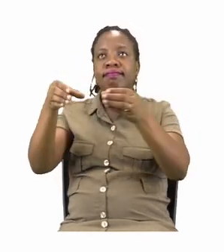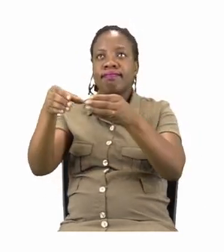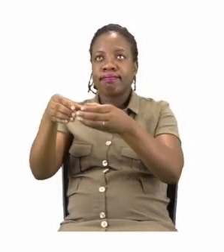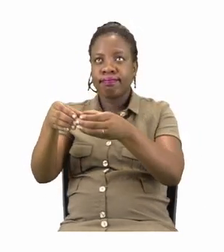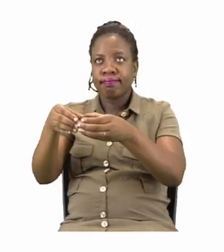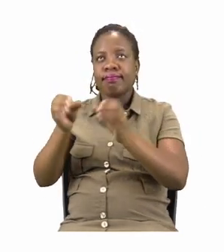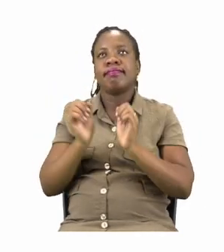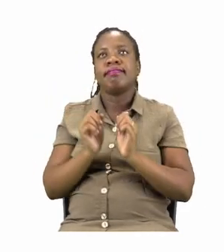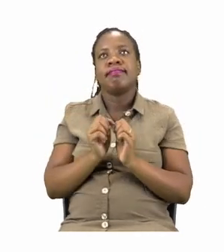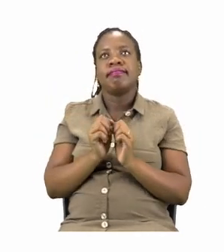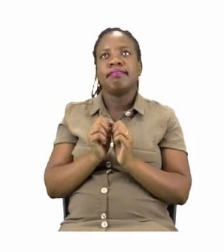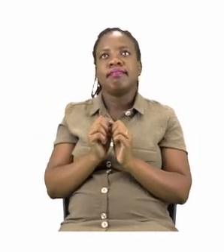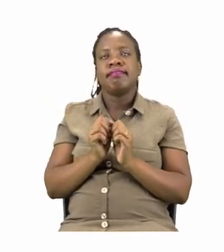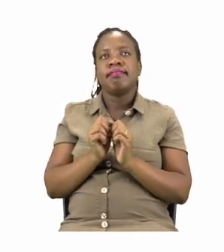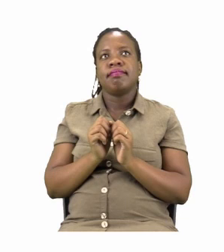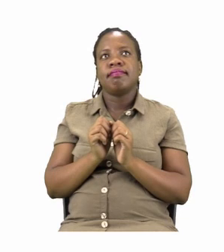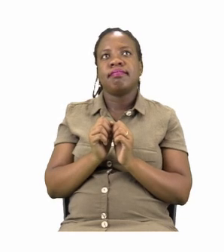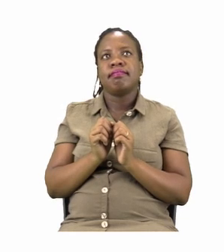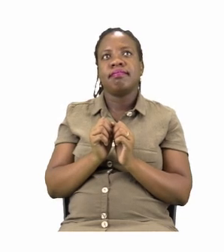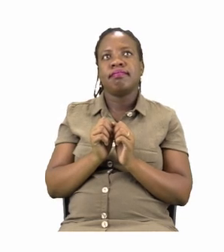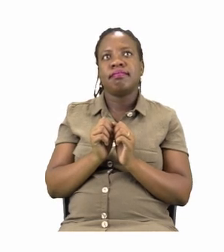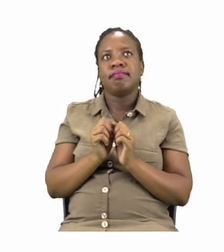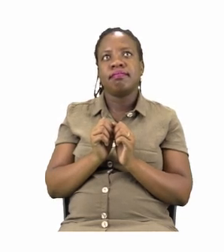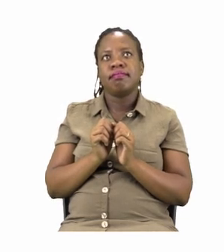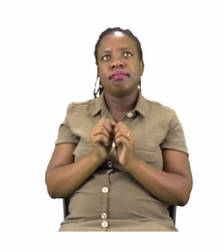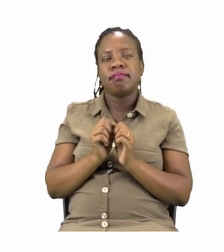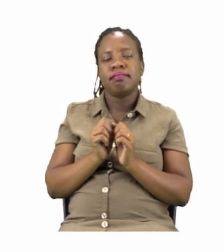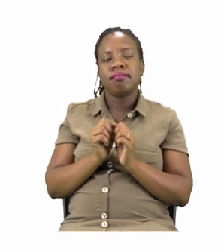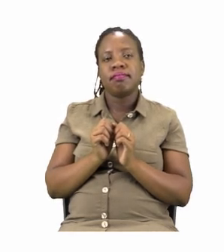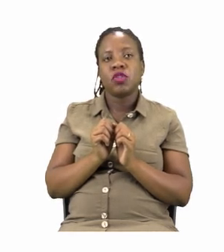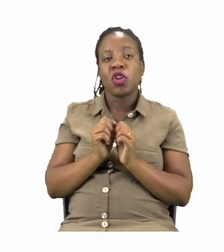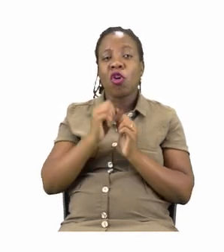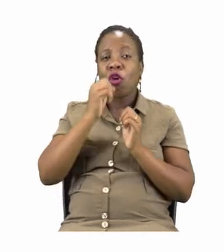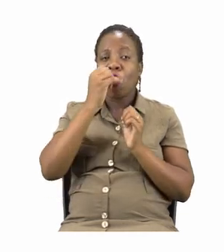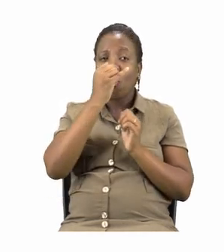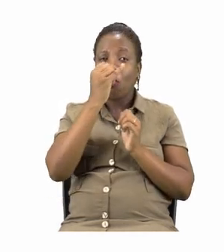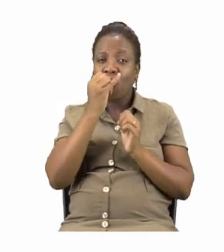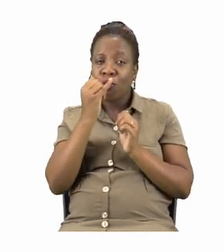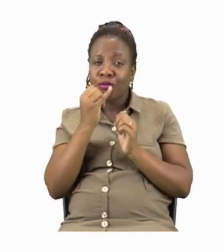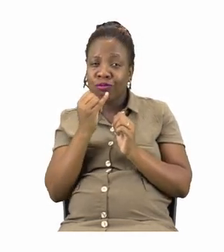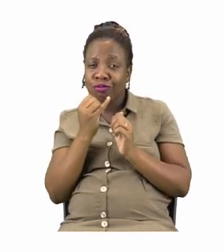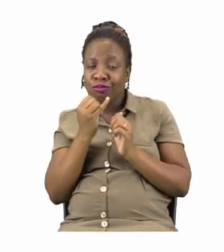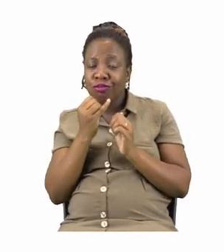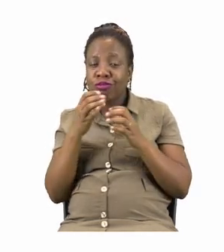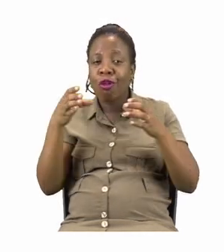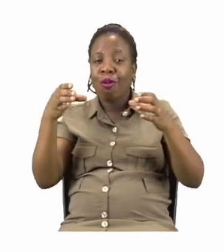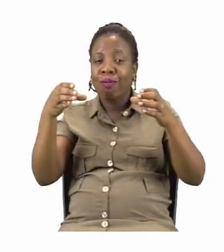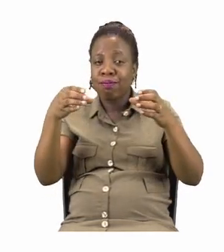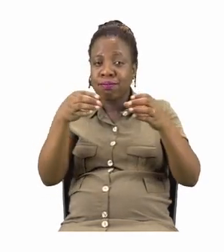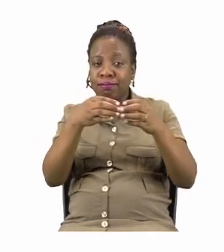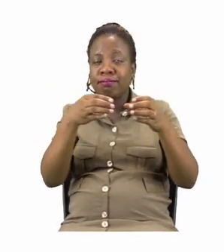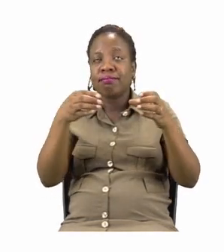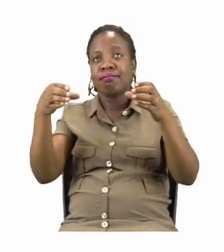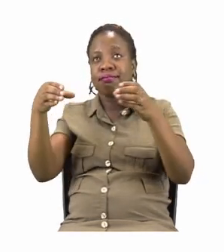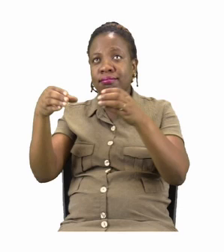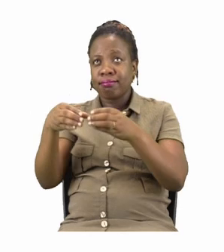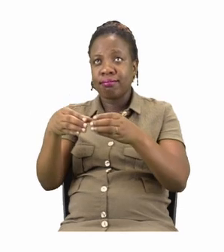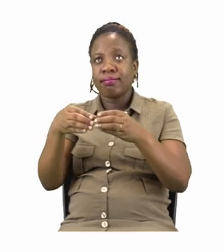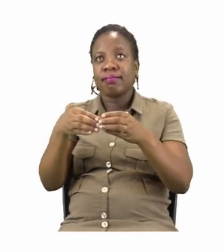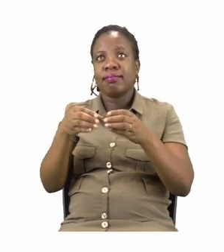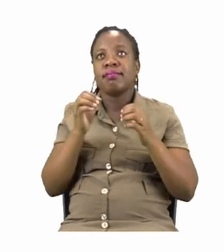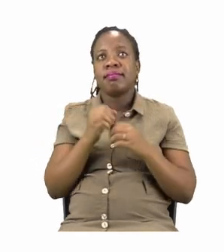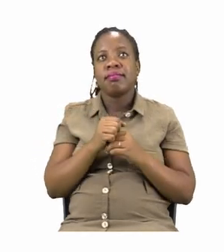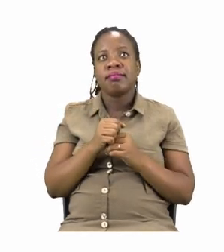draw groups according to the given instructions. Now let's quickly look at